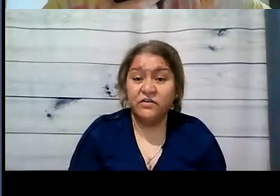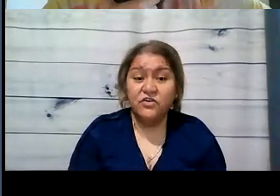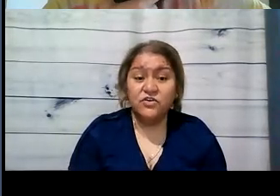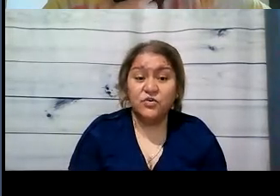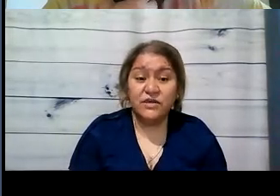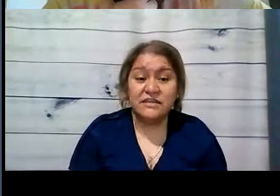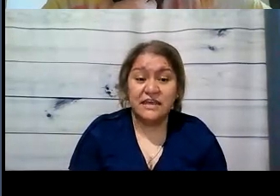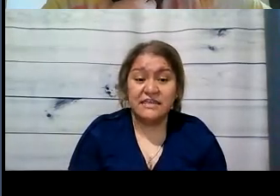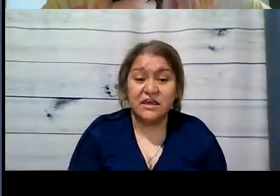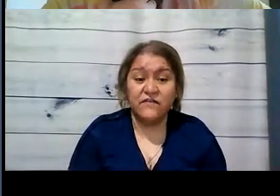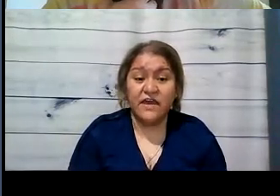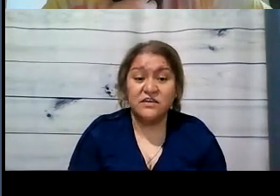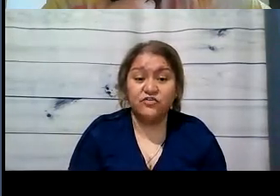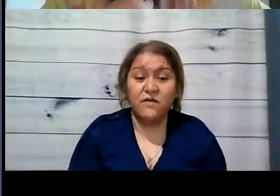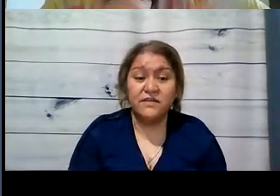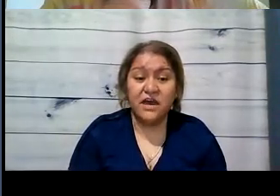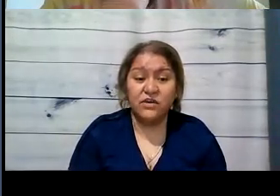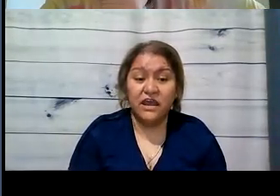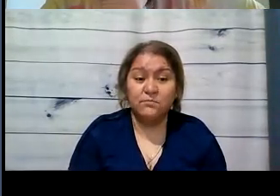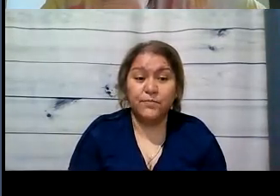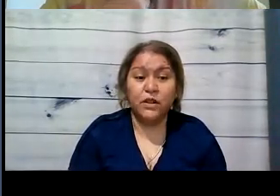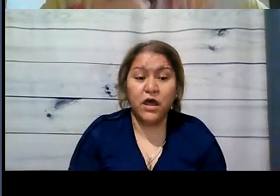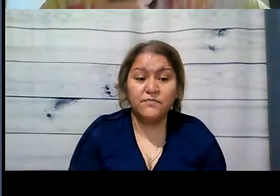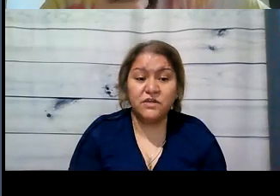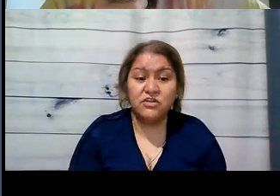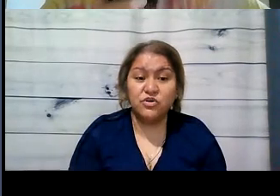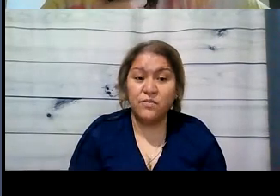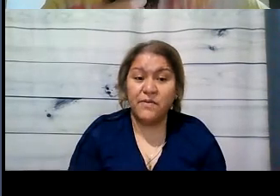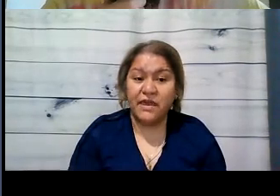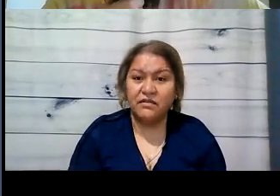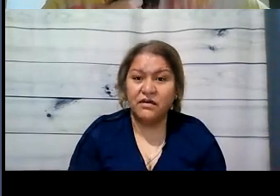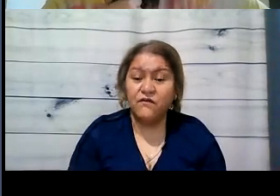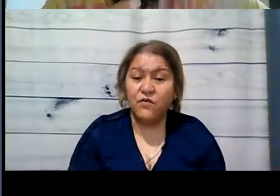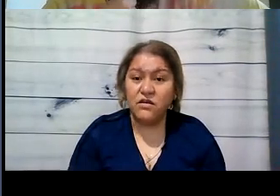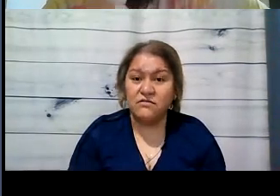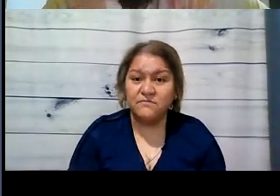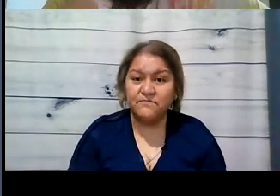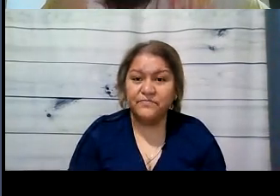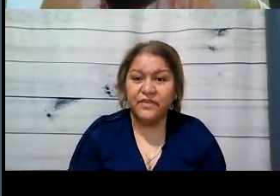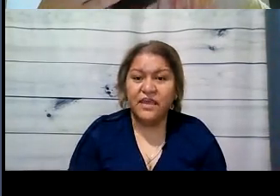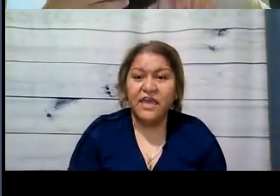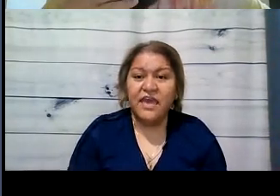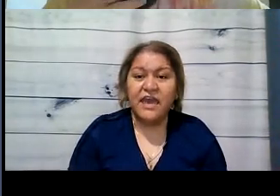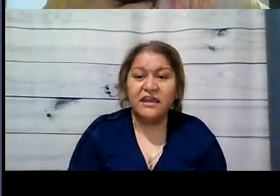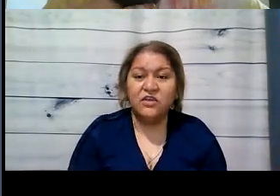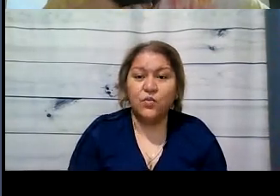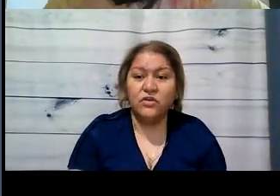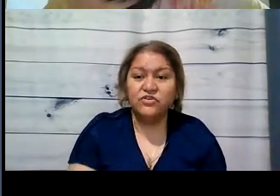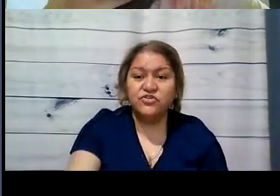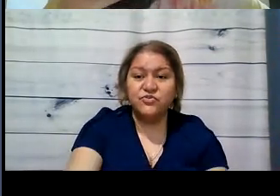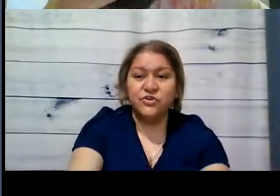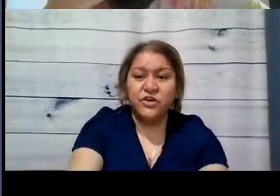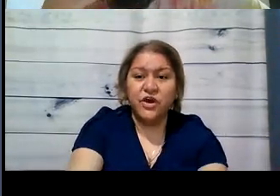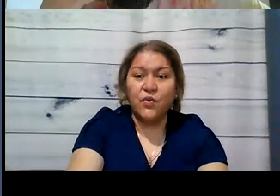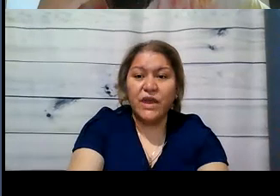fell, twisting itself as it dropped down and plopped into a pail of water. Anna and